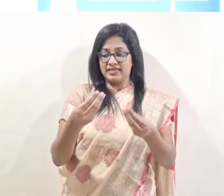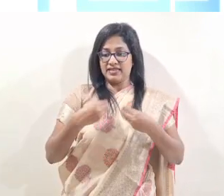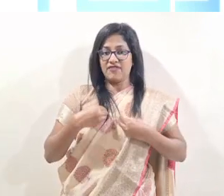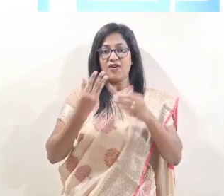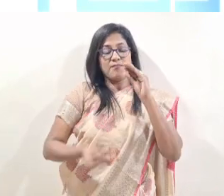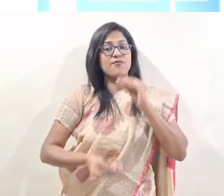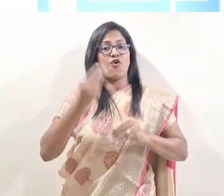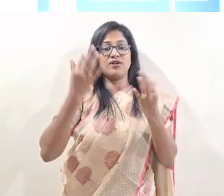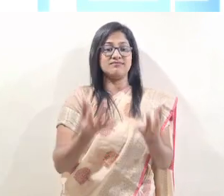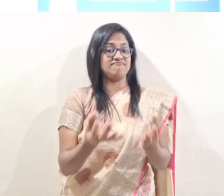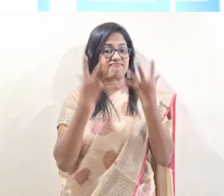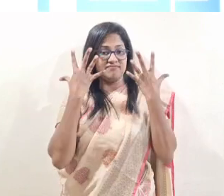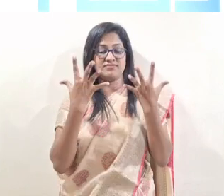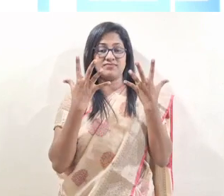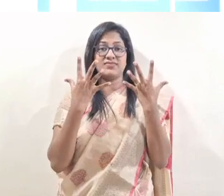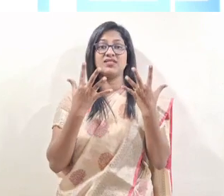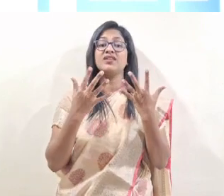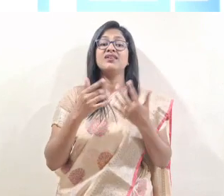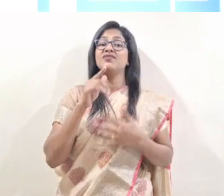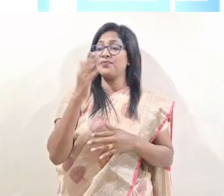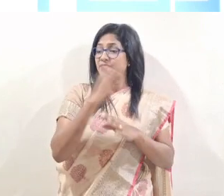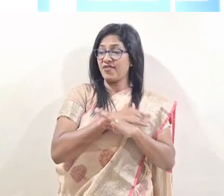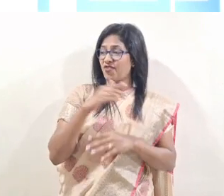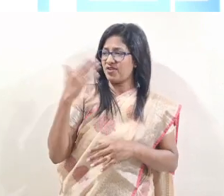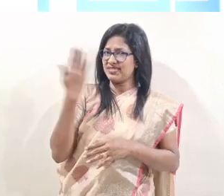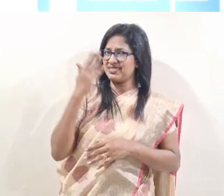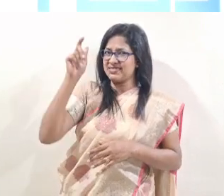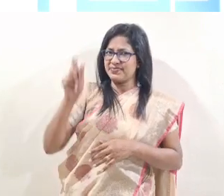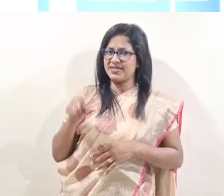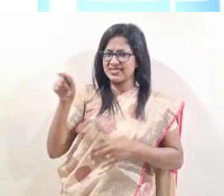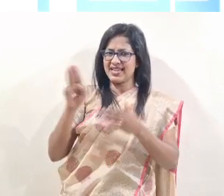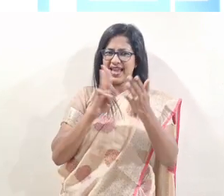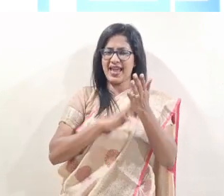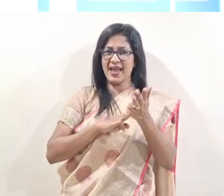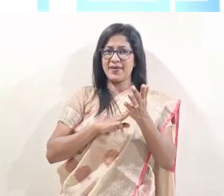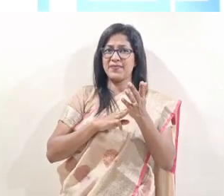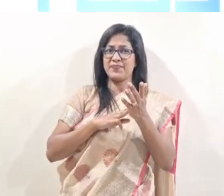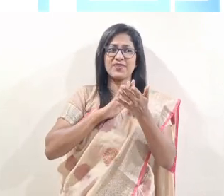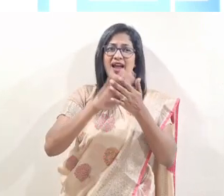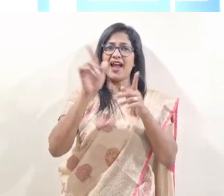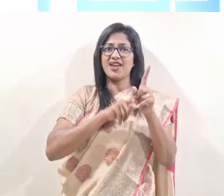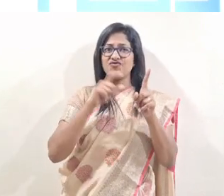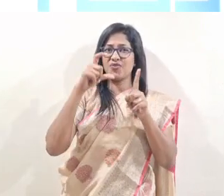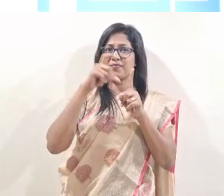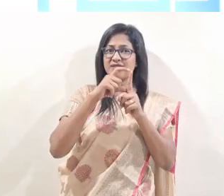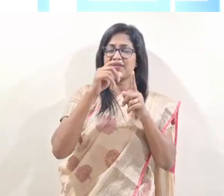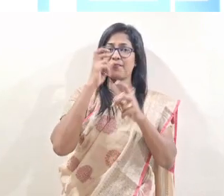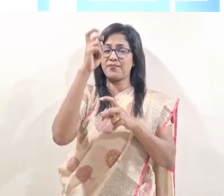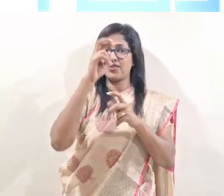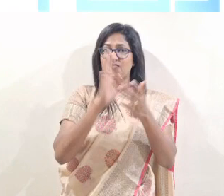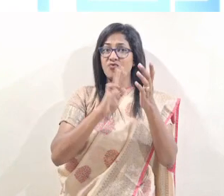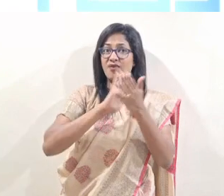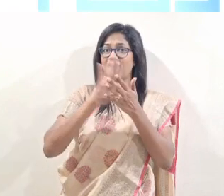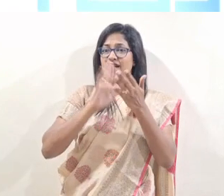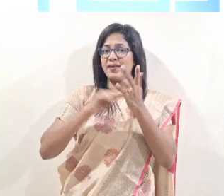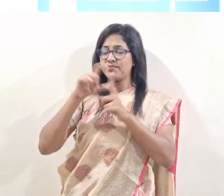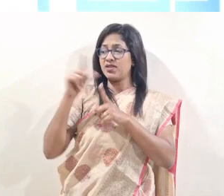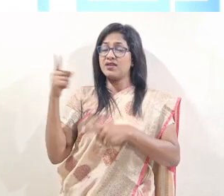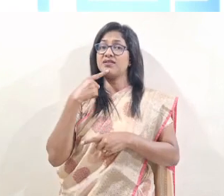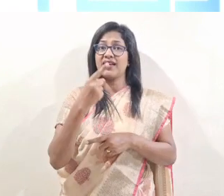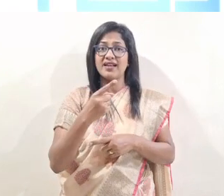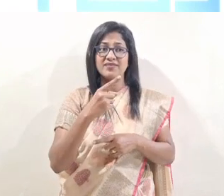more resilient, because one of the speakers, I think MD from Hyderabad Metro, he talked about breakdown